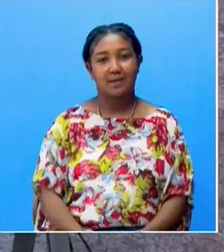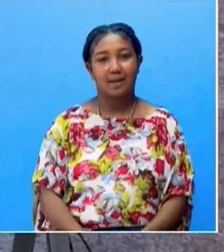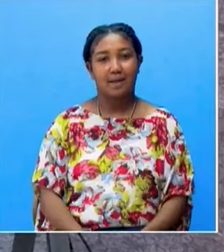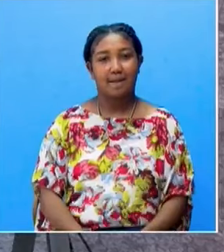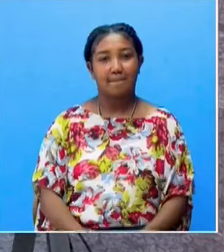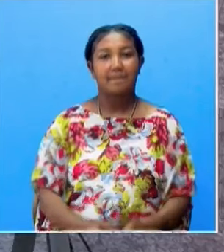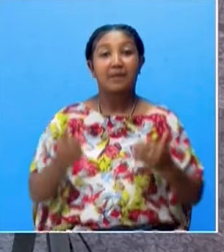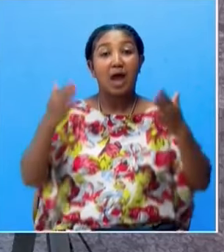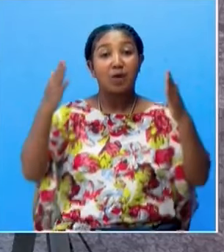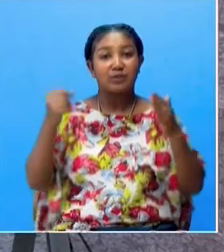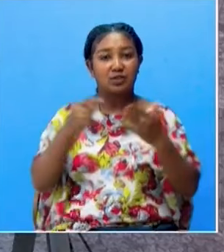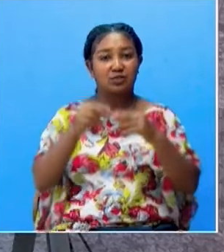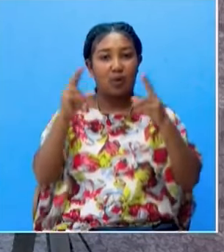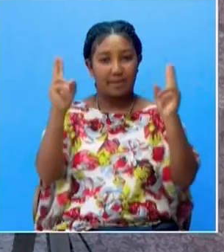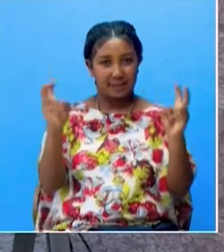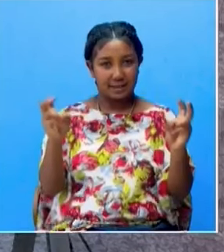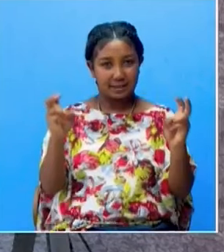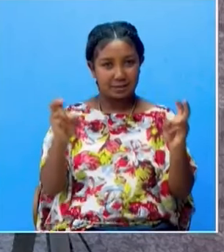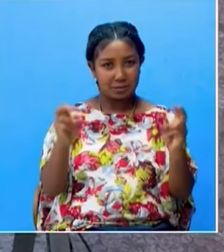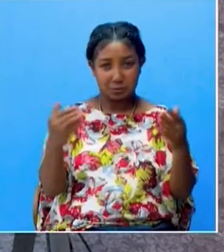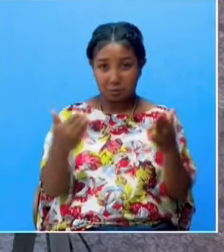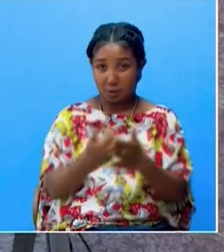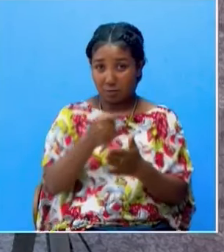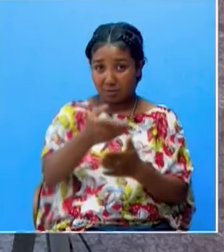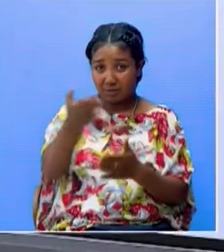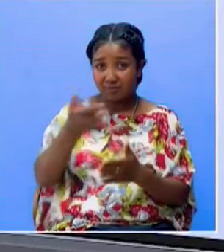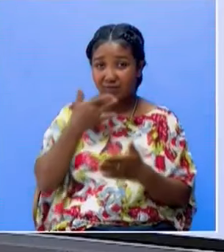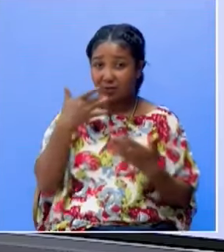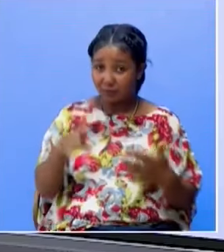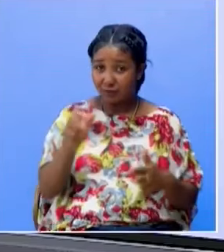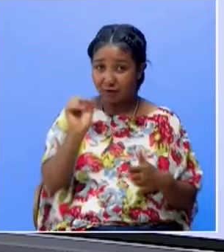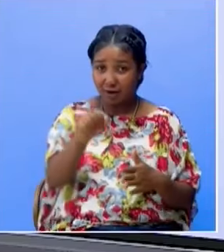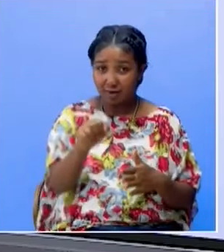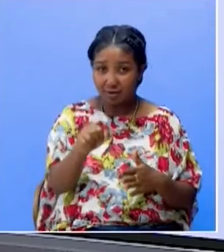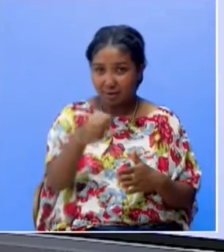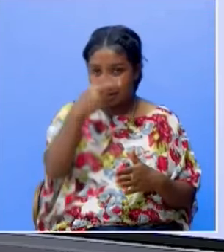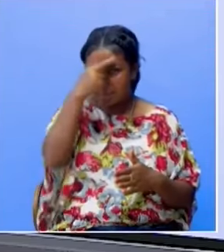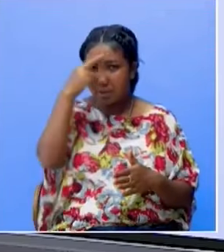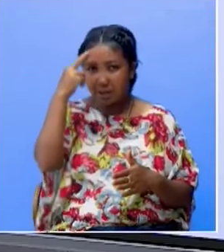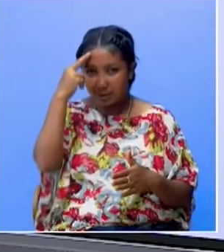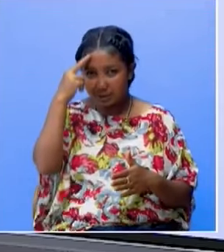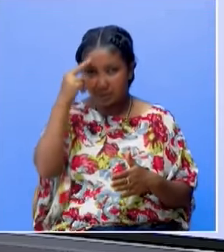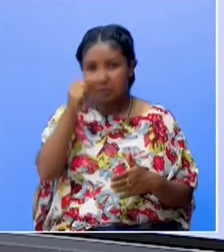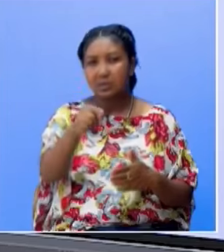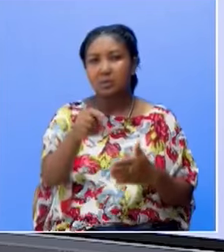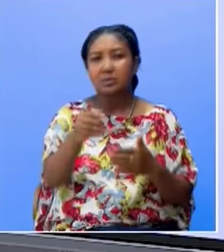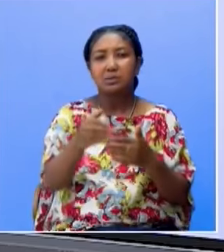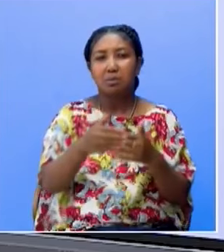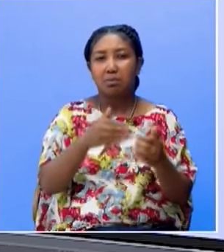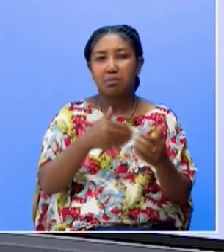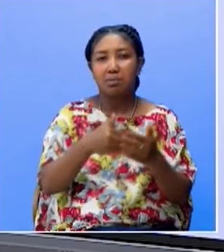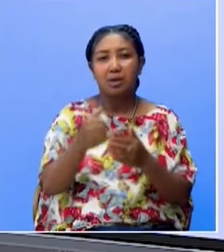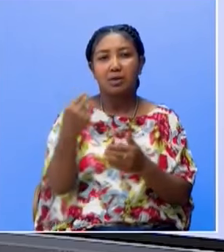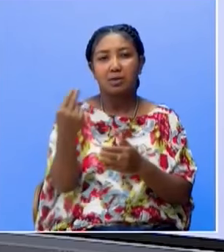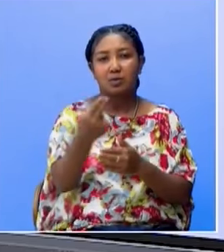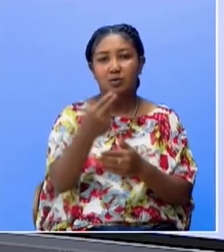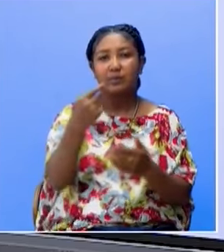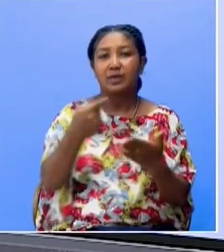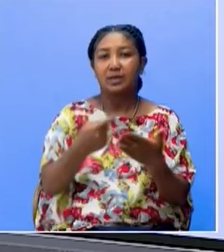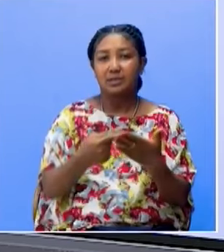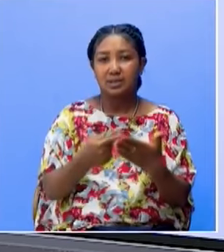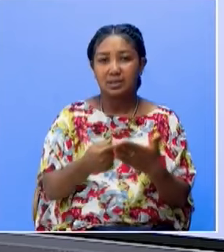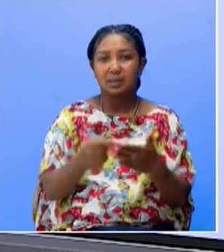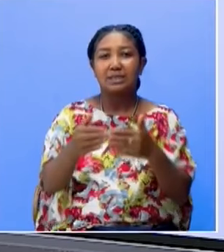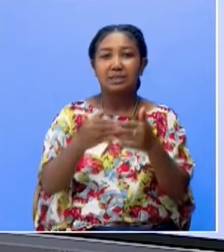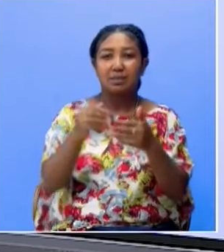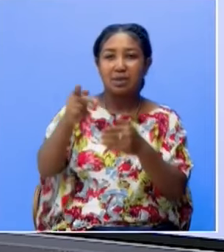I hope this topic is not new for you because you simply use this